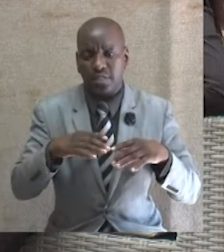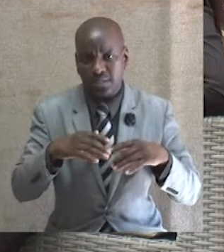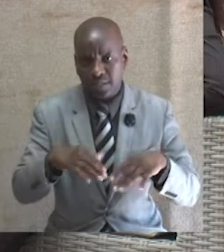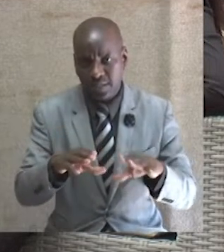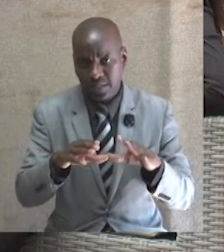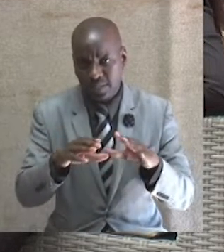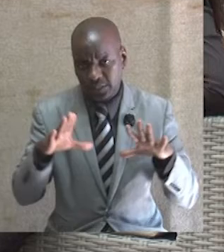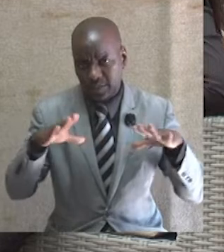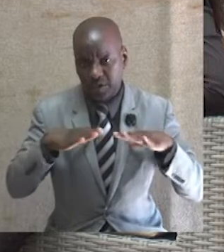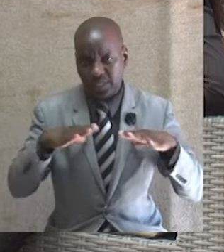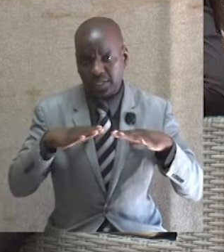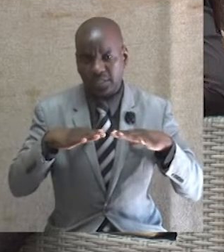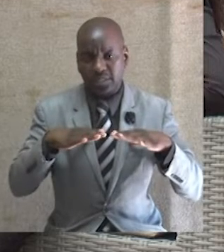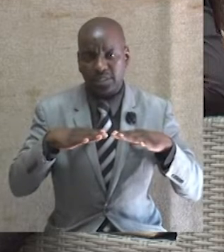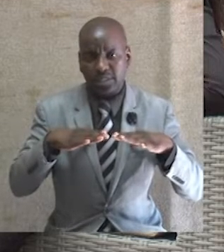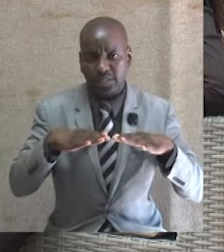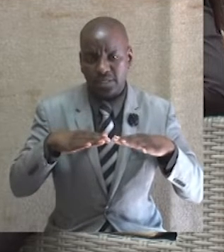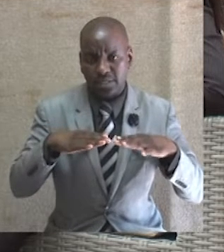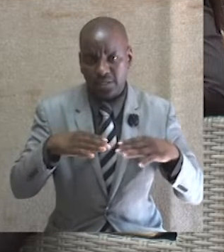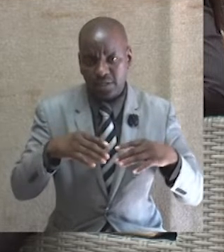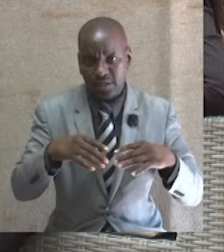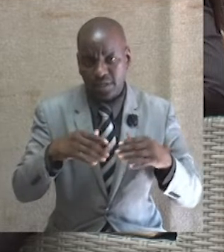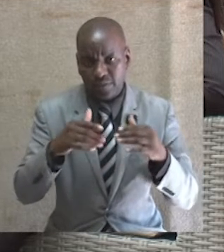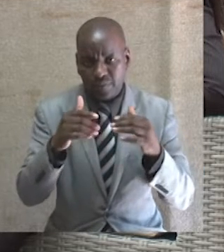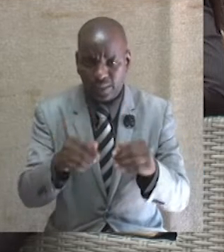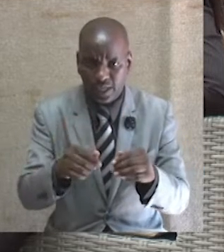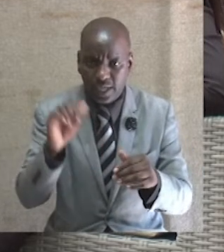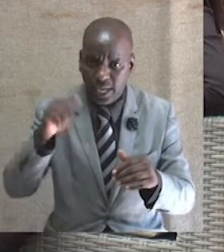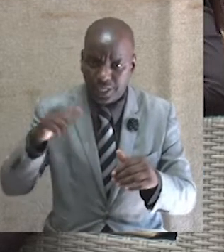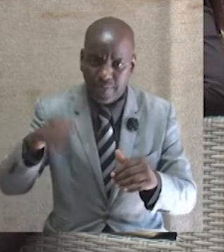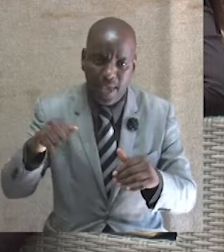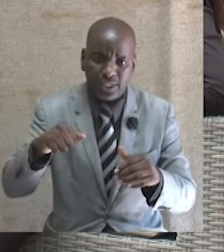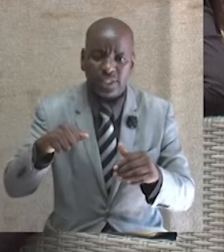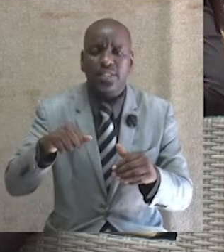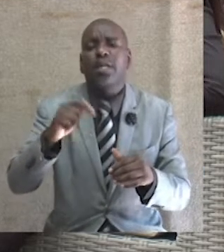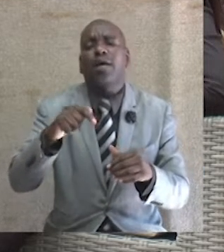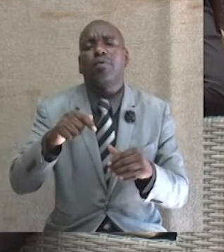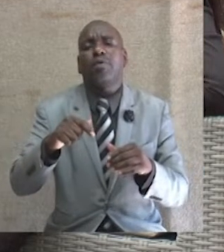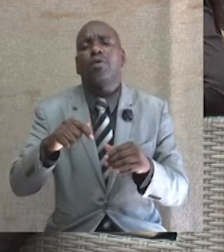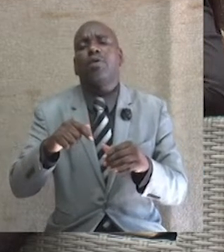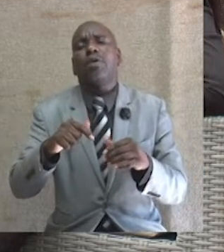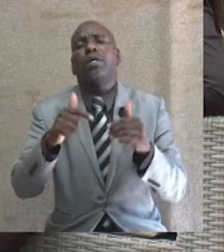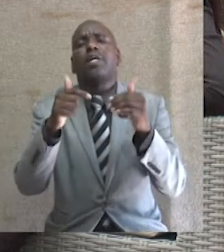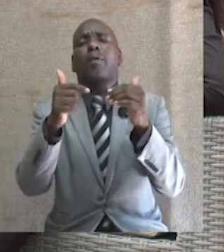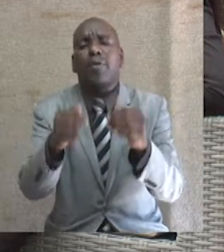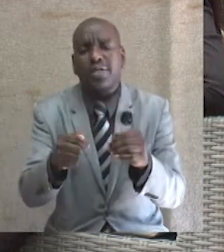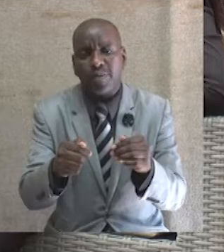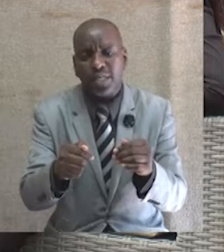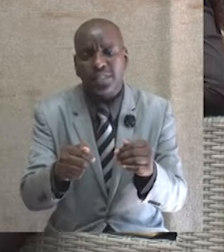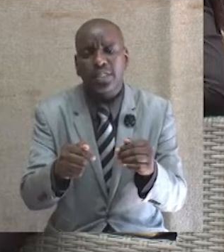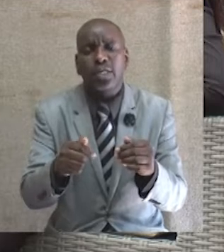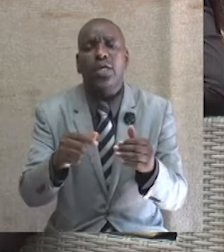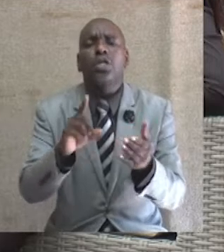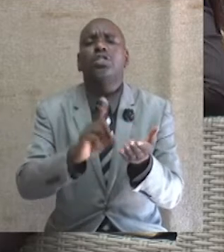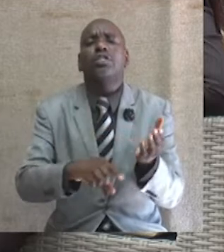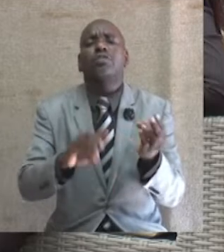it's really critical to so we are in agreement that the appointment